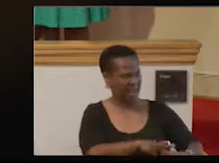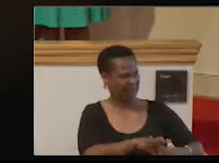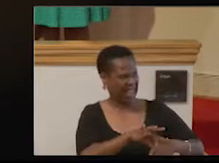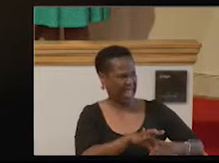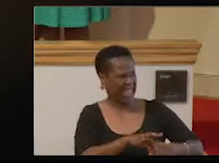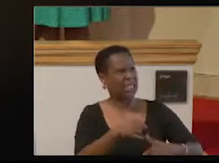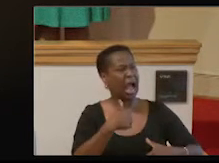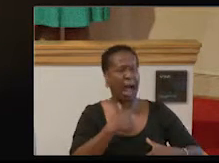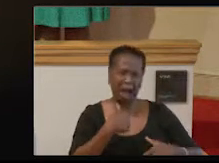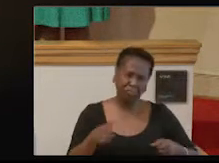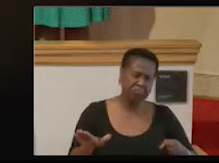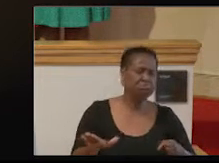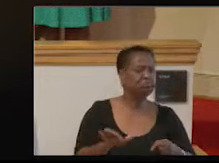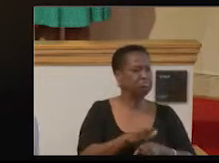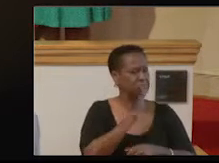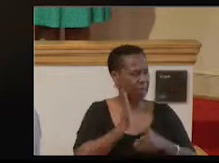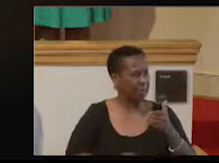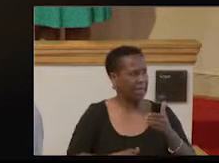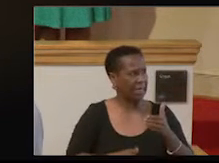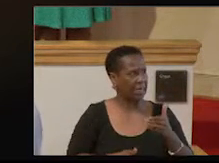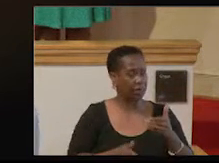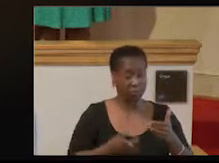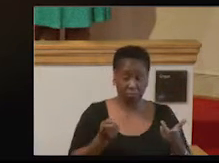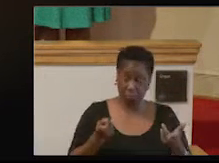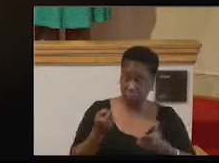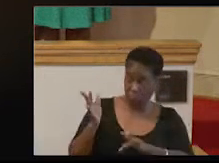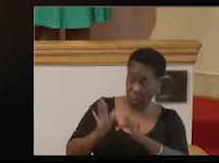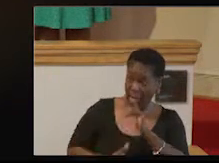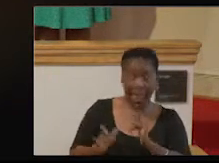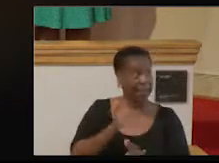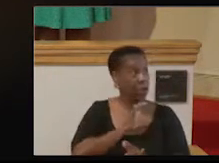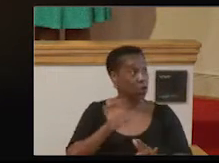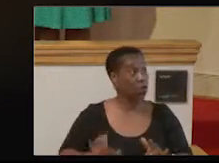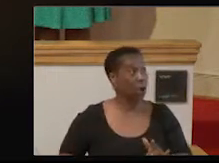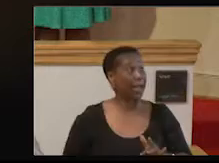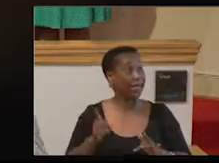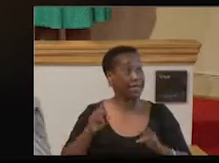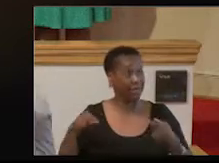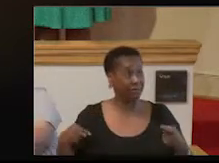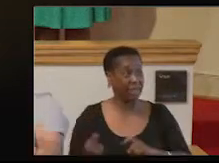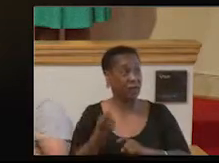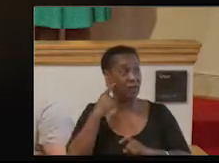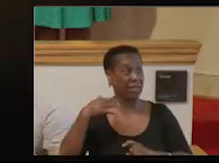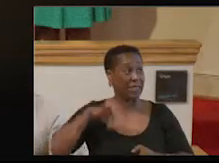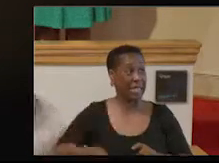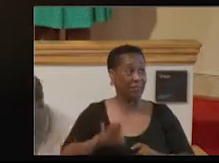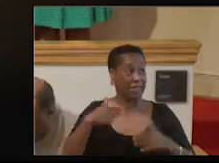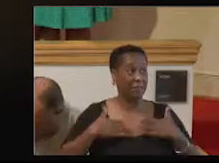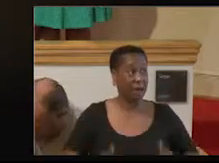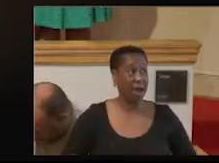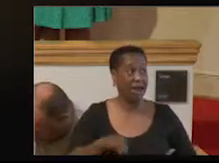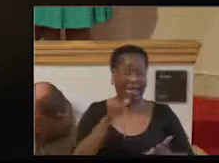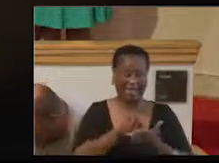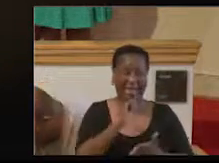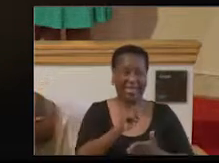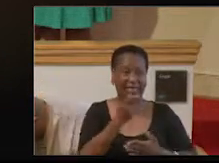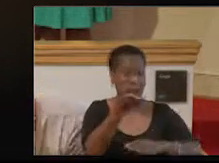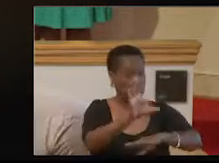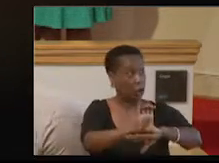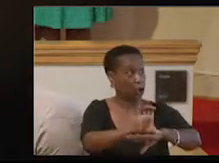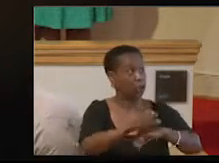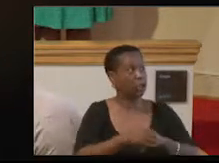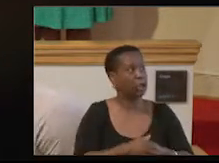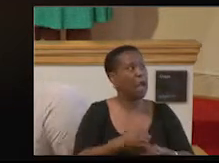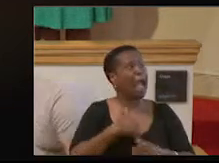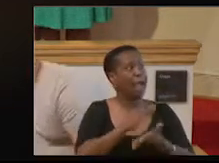am completing what is lacking in Christ's afflictions for the sake of his body, that is, the church.